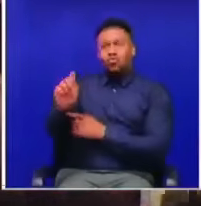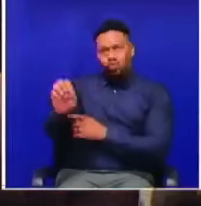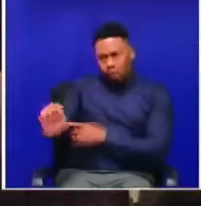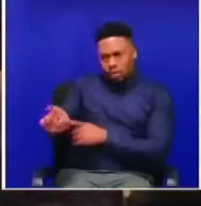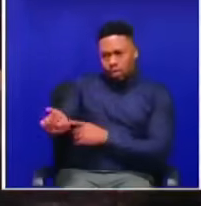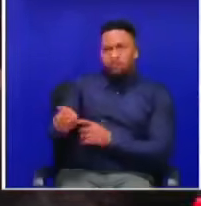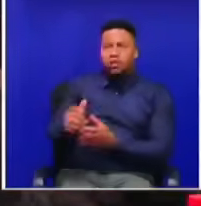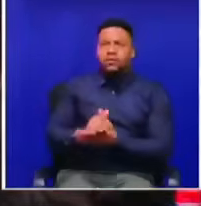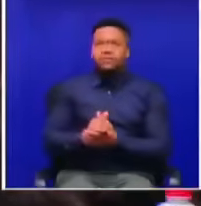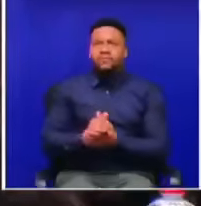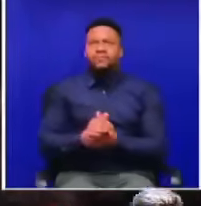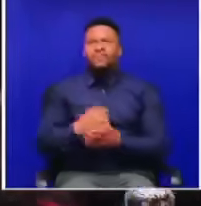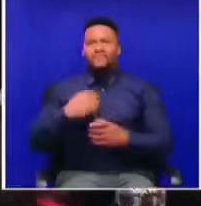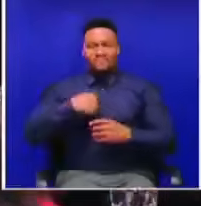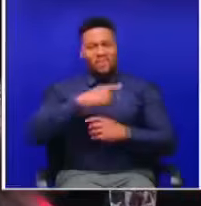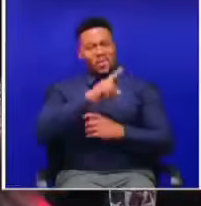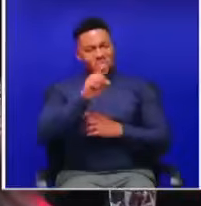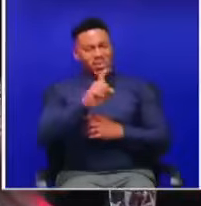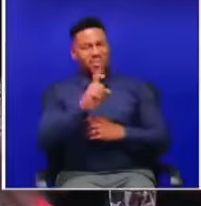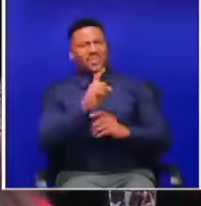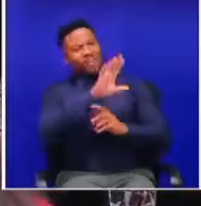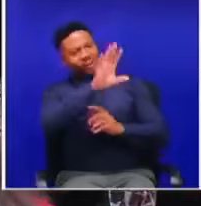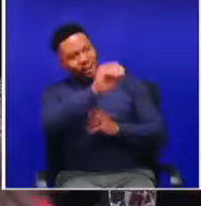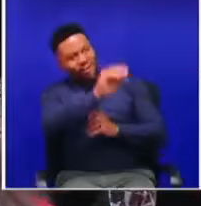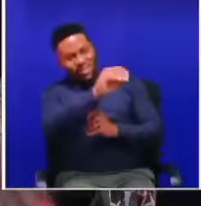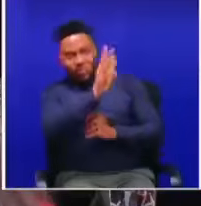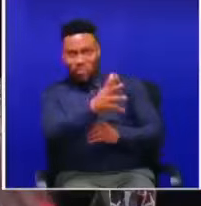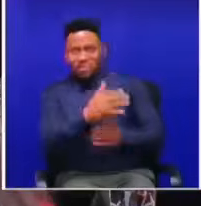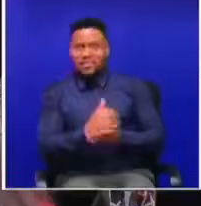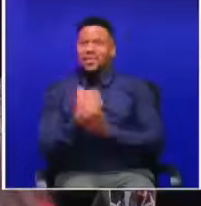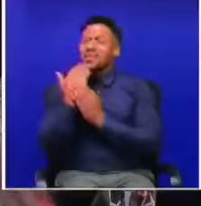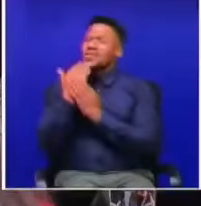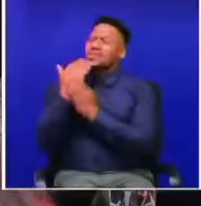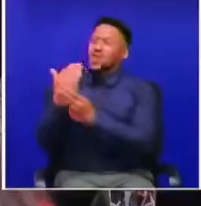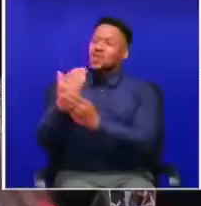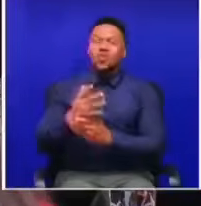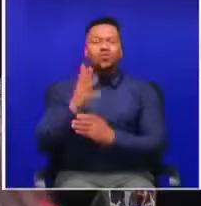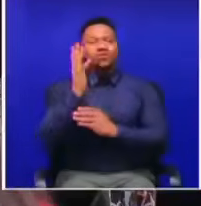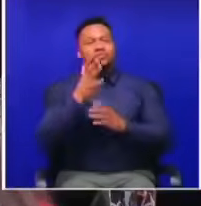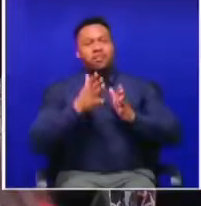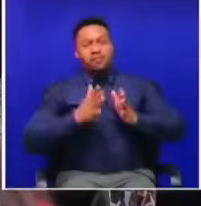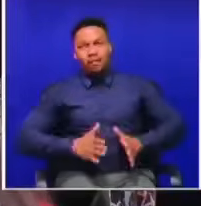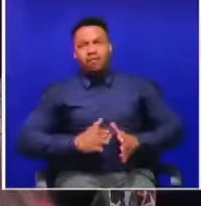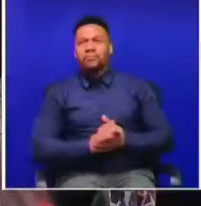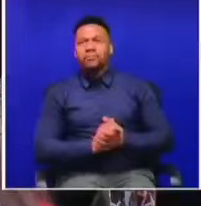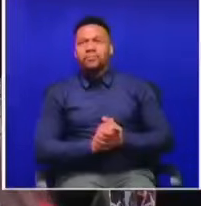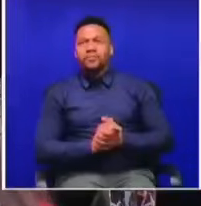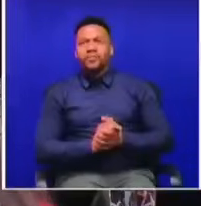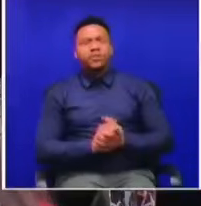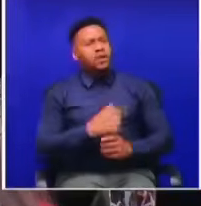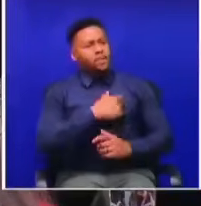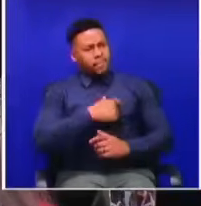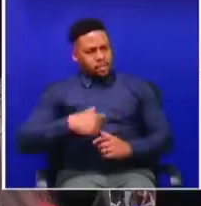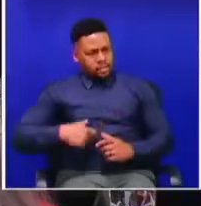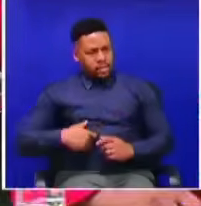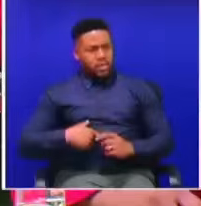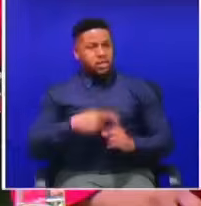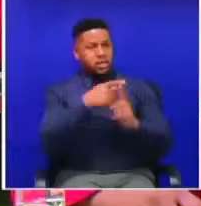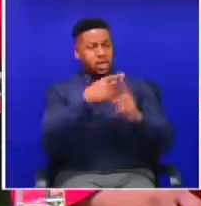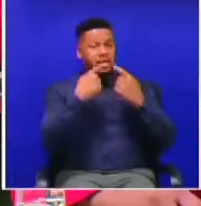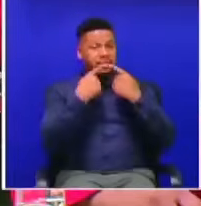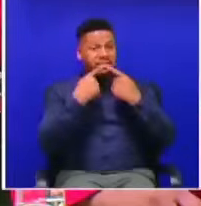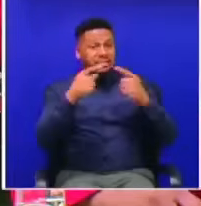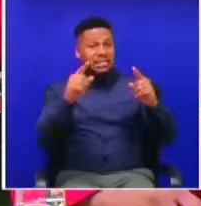I will take the question. Thank you very much, Speaker. President, in terms of the statement released by the